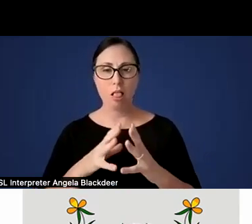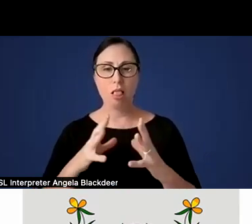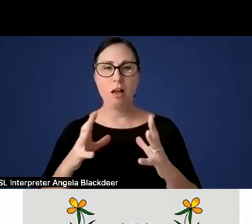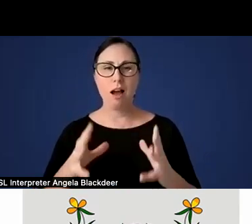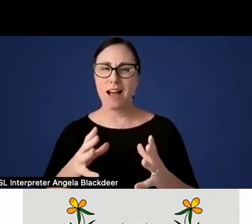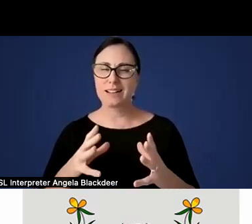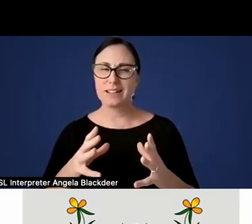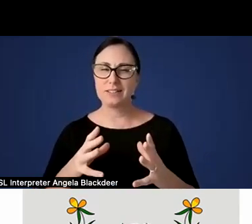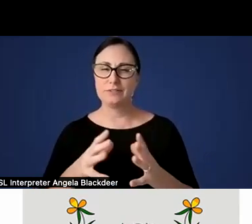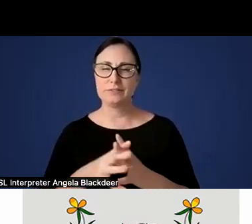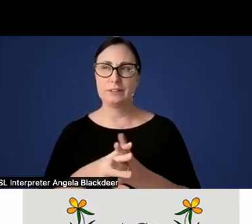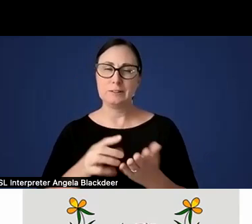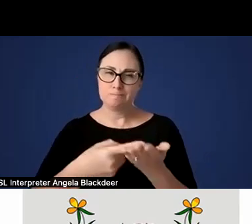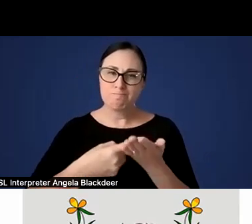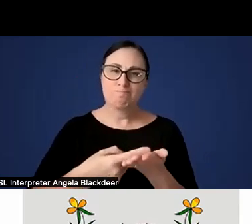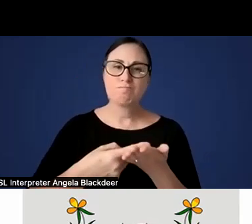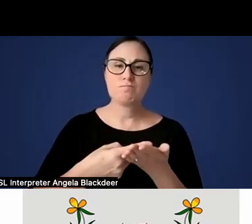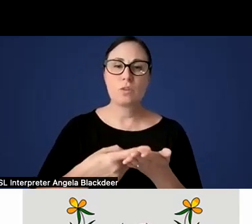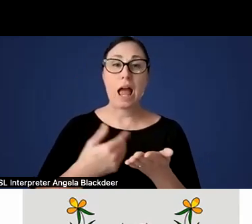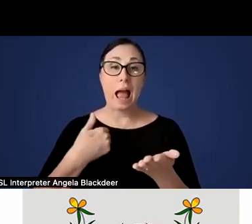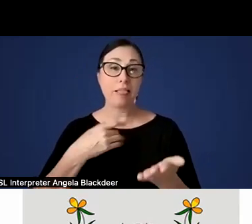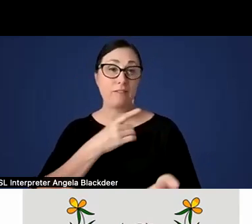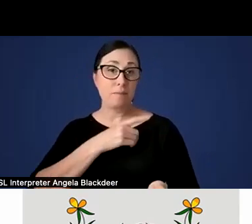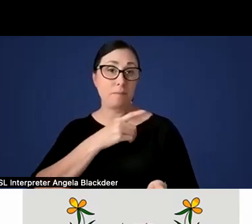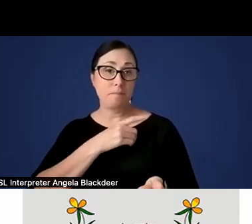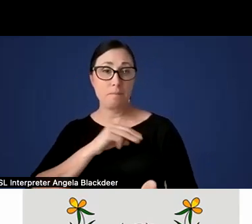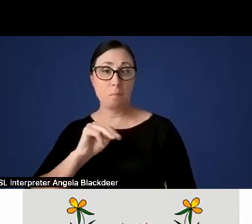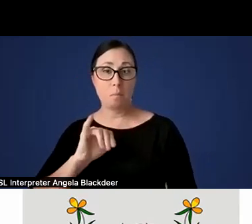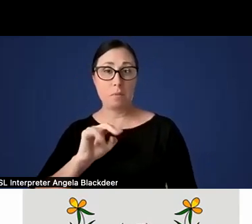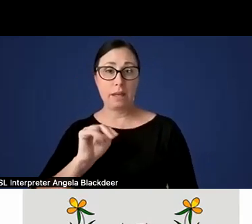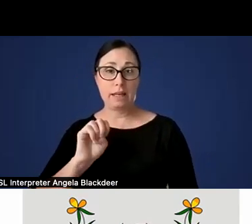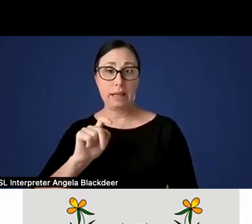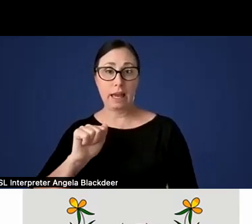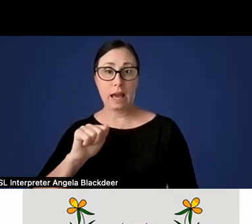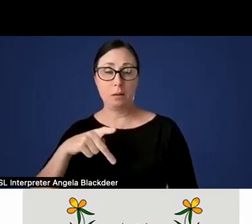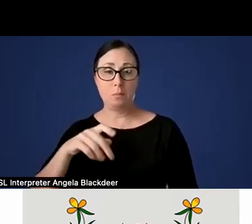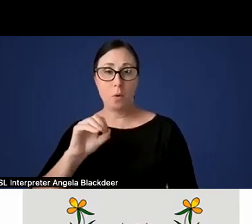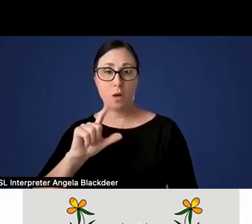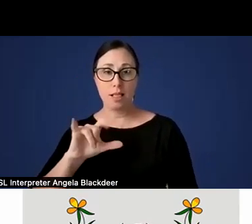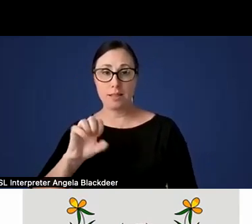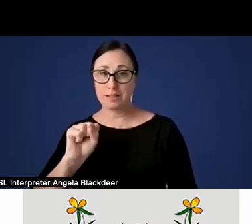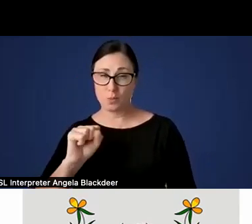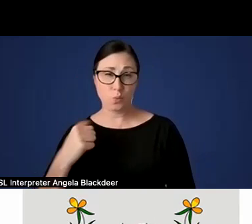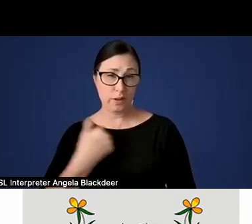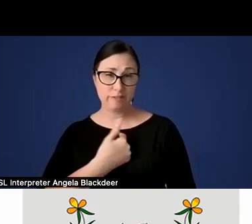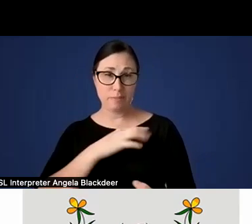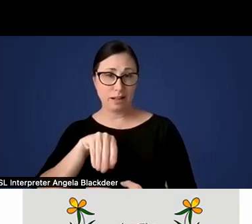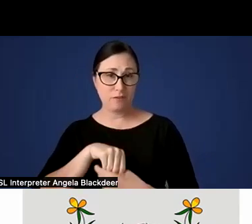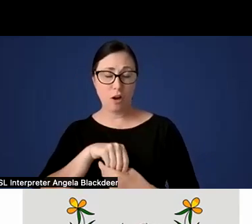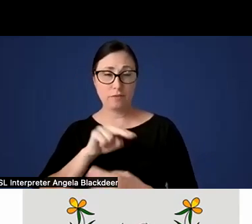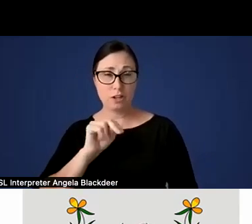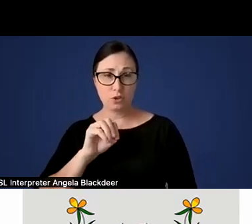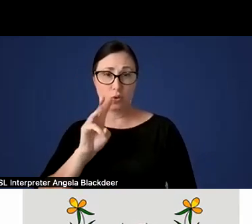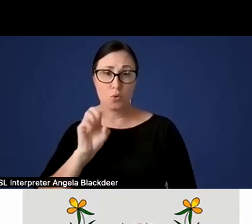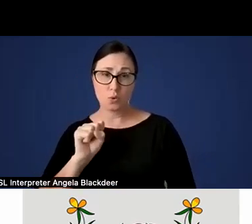Minneapolis, and so we have a large presence of law enforcement. We've been in the news quite a bit. And that kind of brings me to the point of